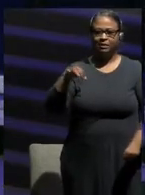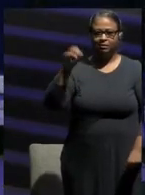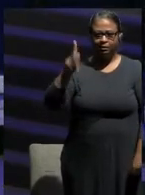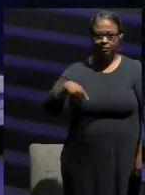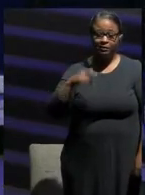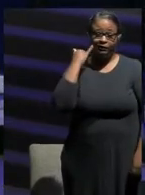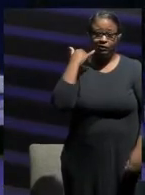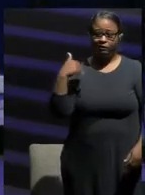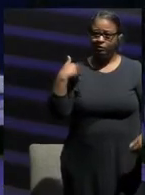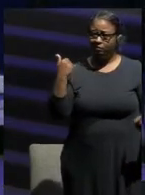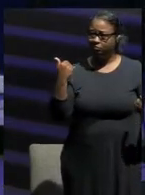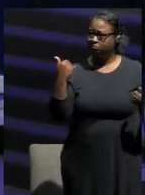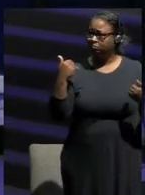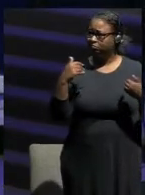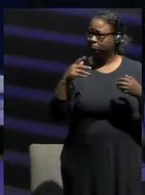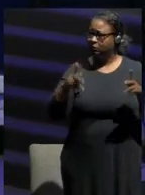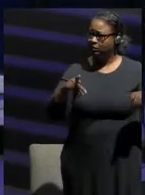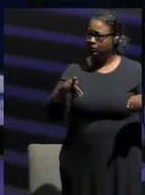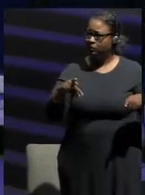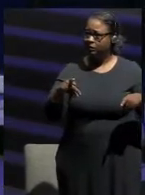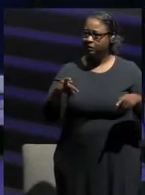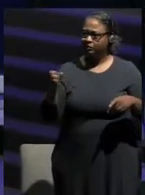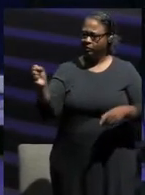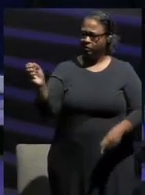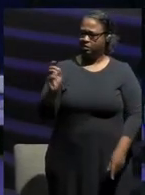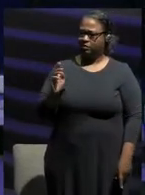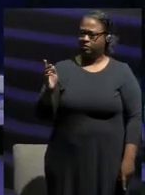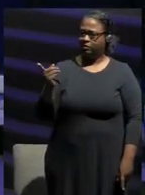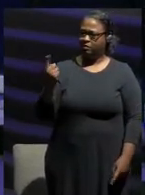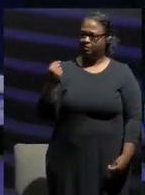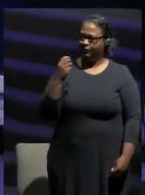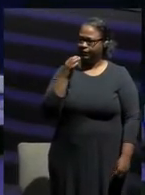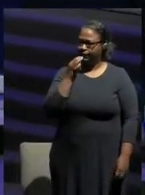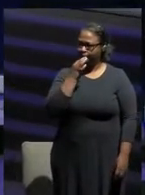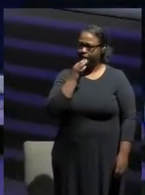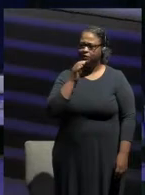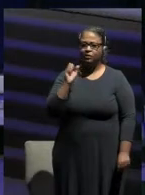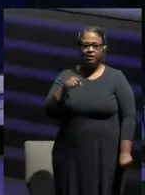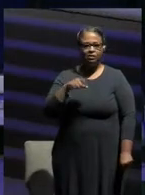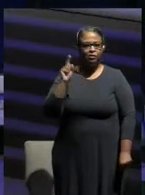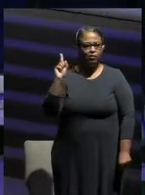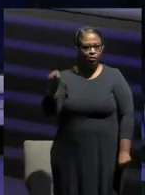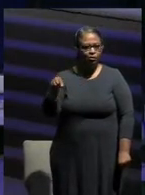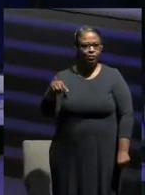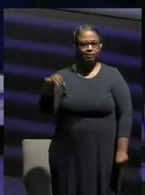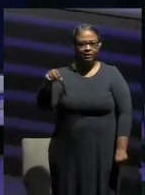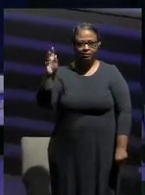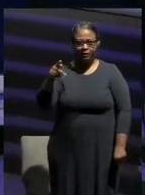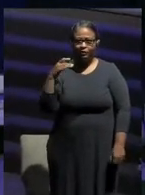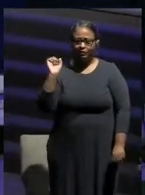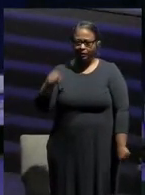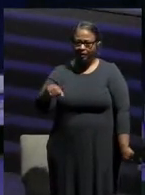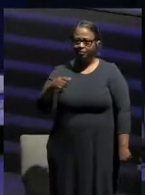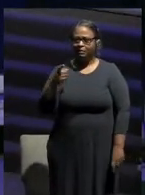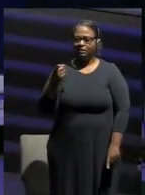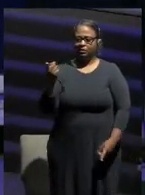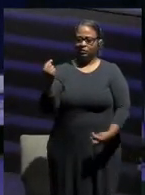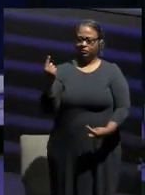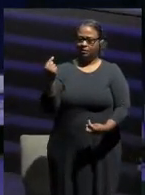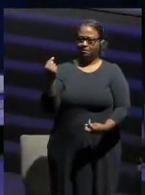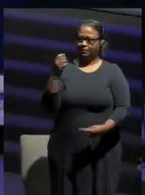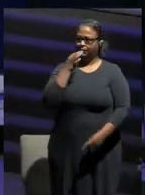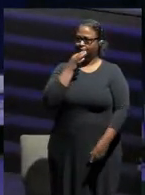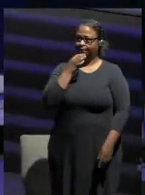have young people, that they probably will make their way to you. But please feel free to get them. Amen. And in about 5 minutes, we